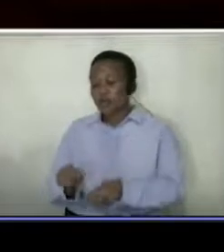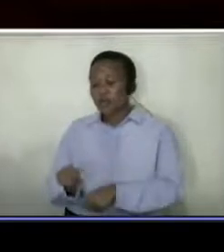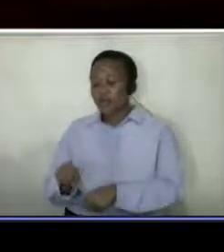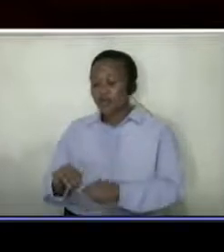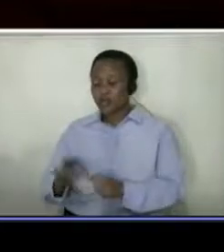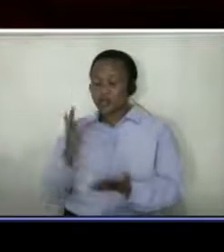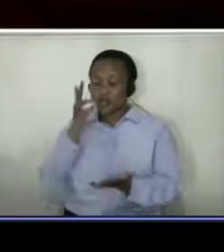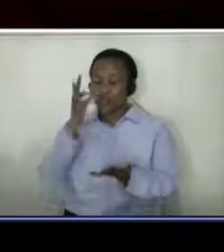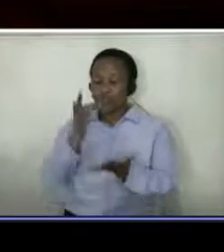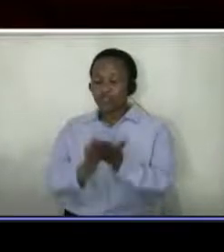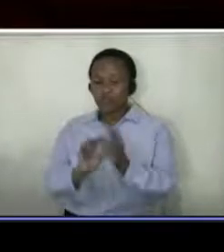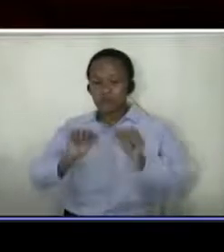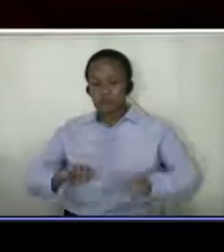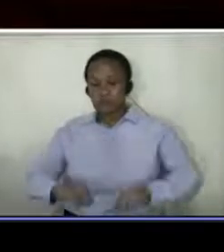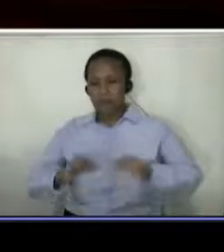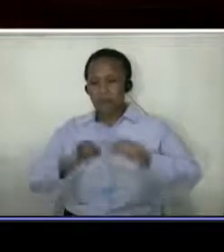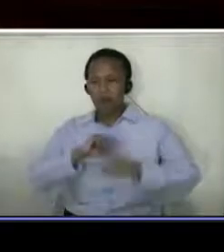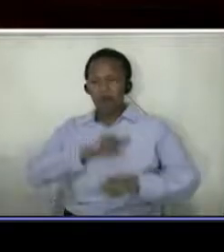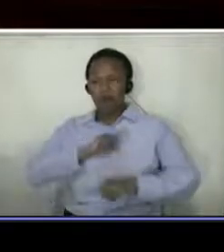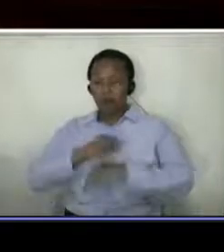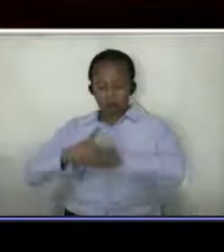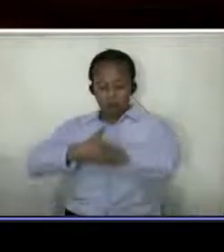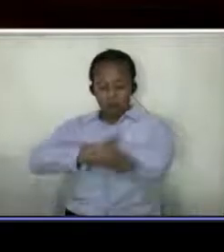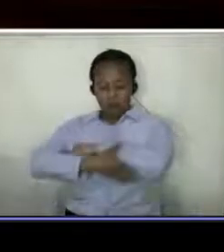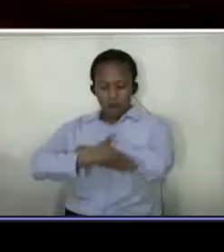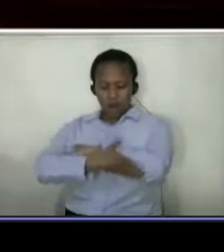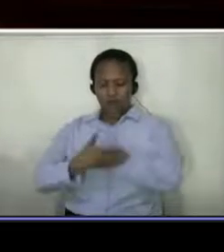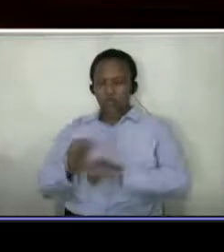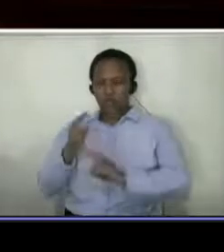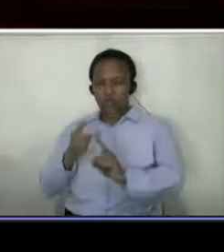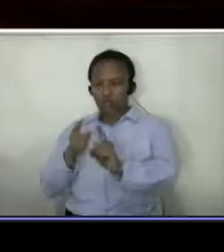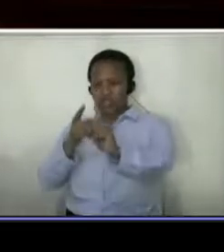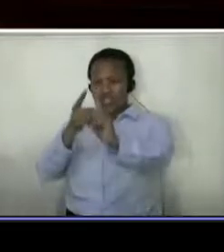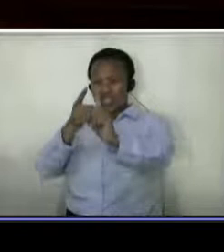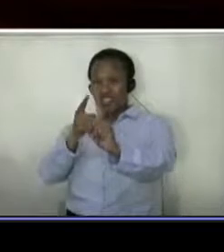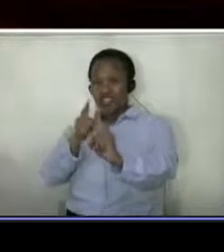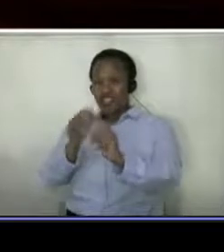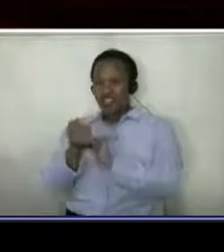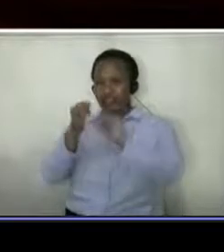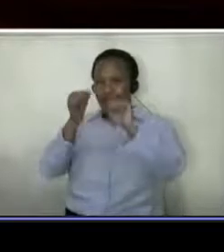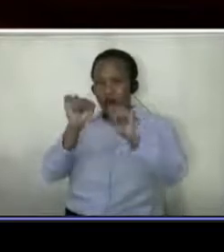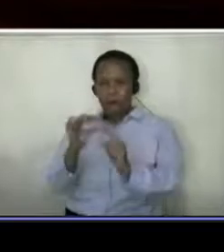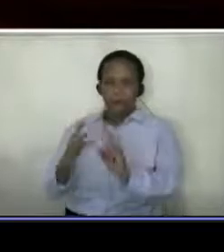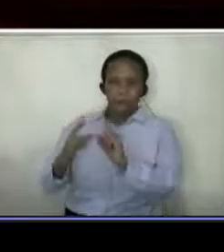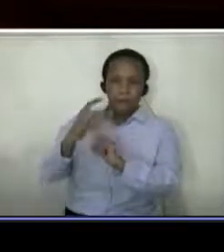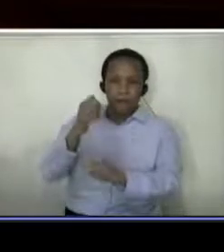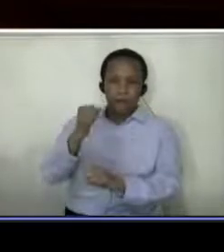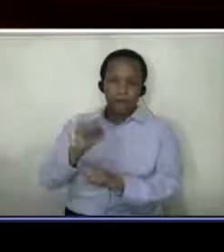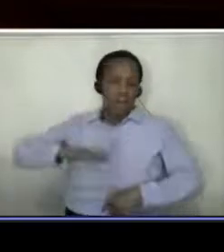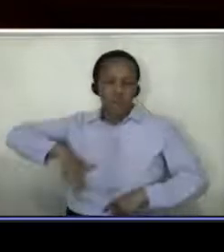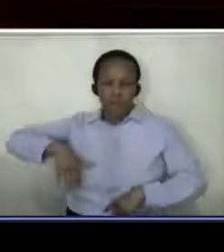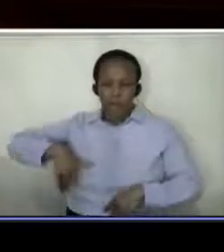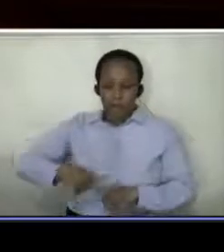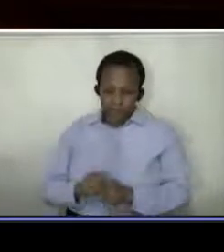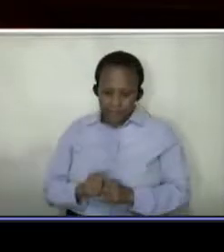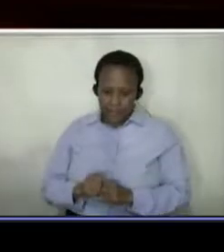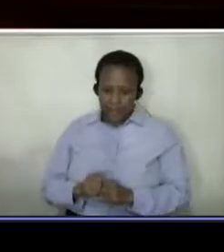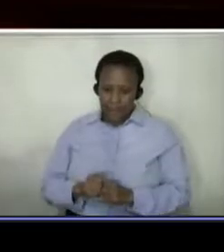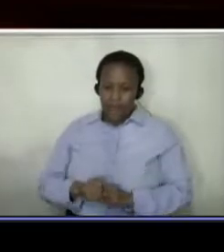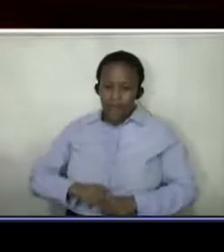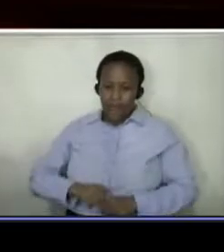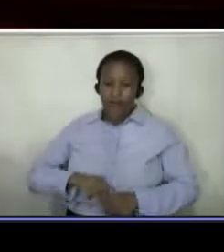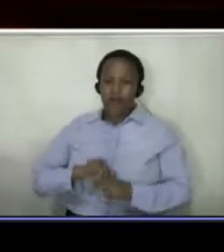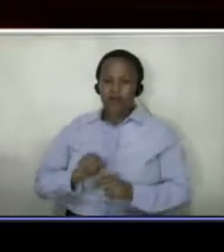because as a country, we have not reached the intended destination of total freedom, especially